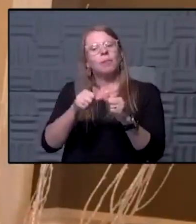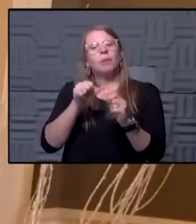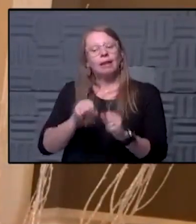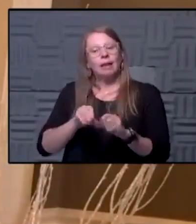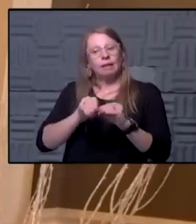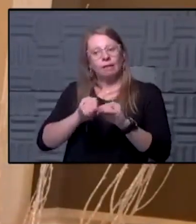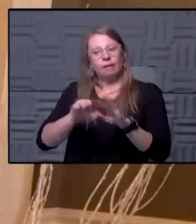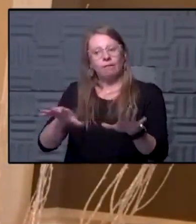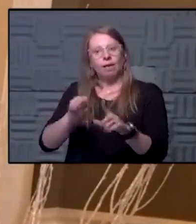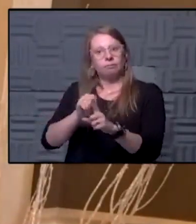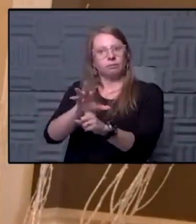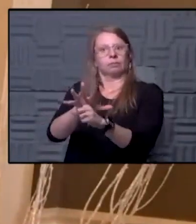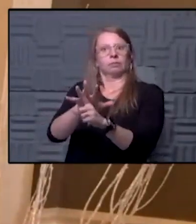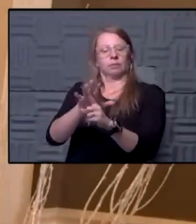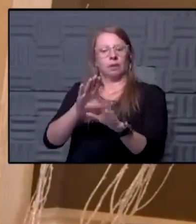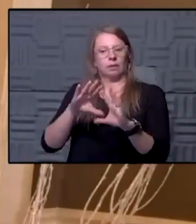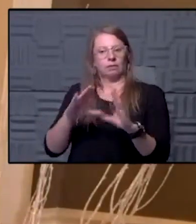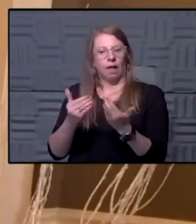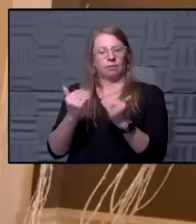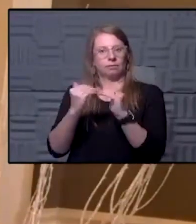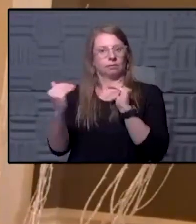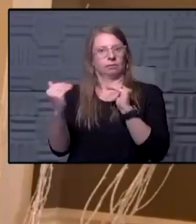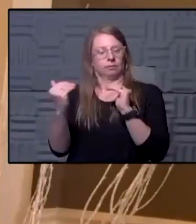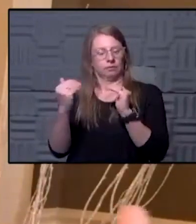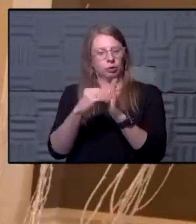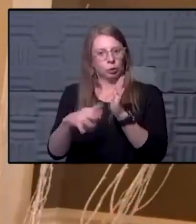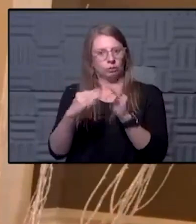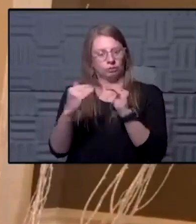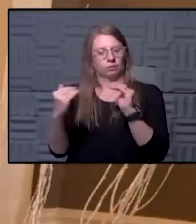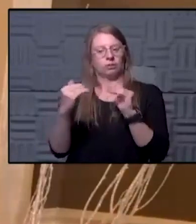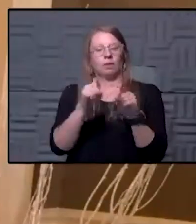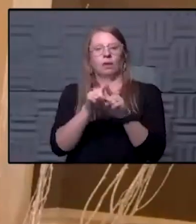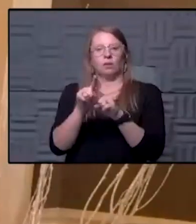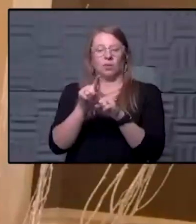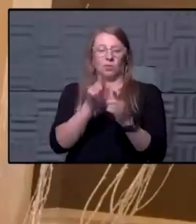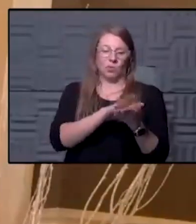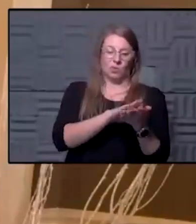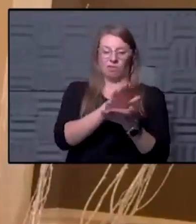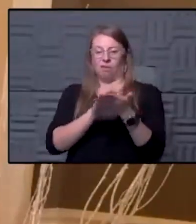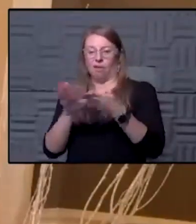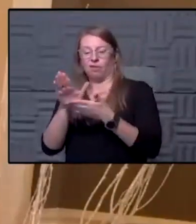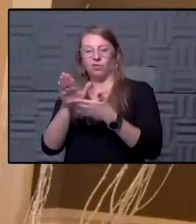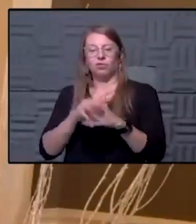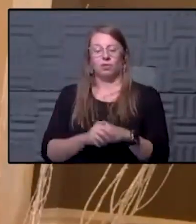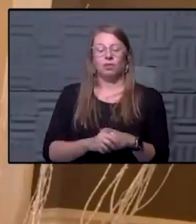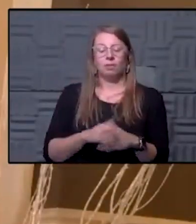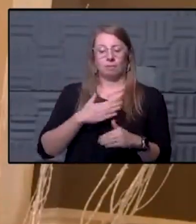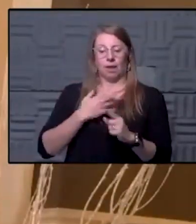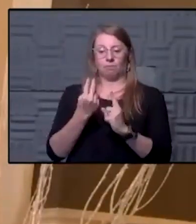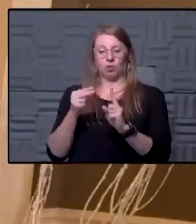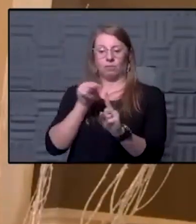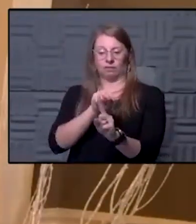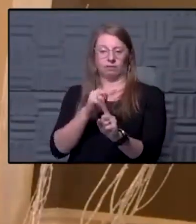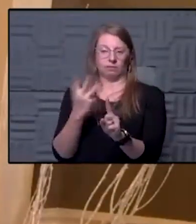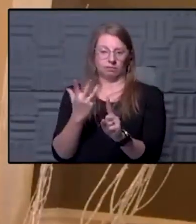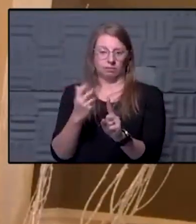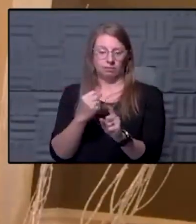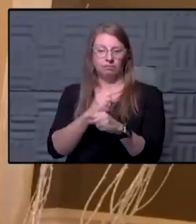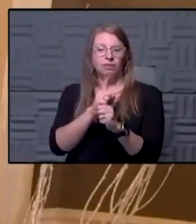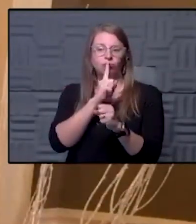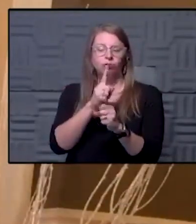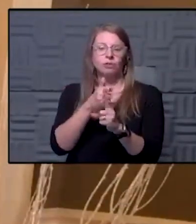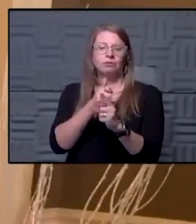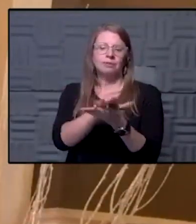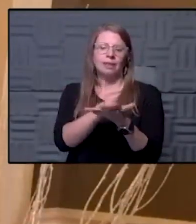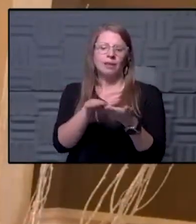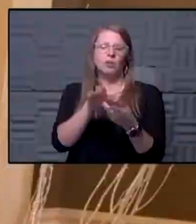your classmates, and that's just in school and in college. So from my perspective, it would be make sure you're courteous to